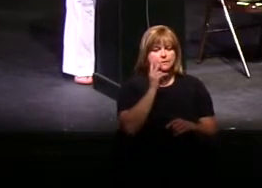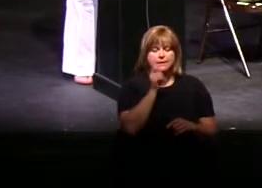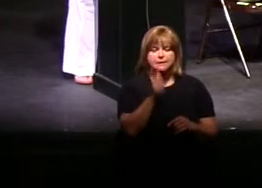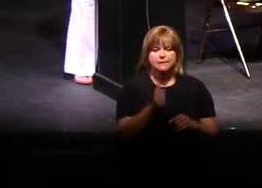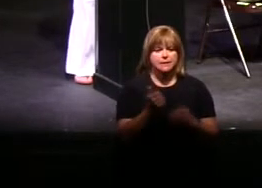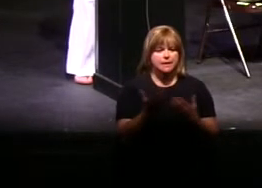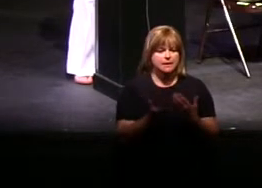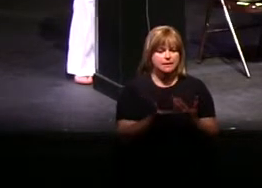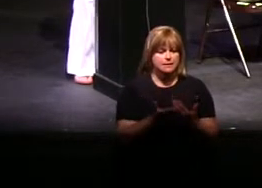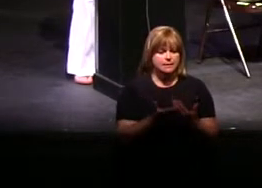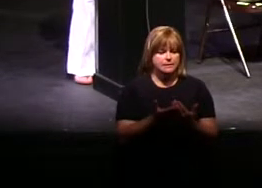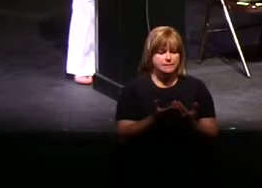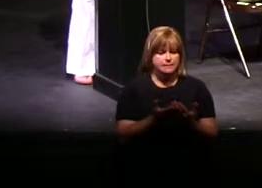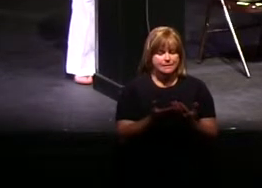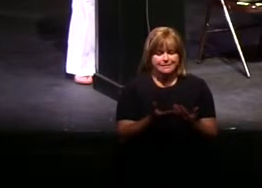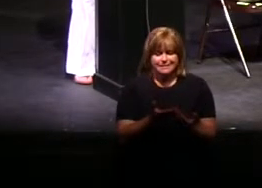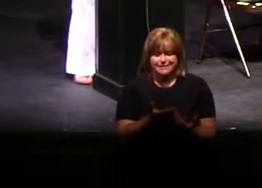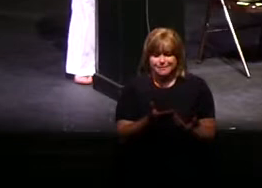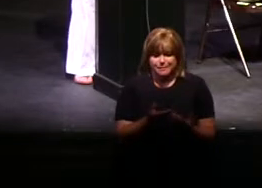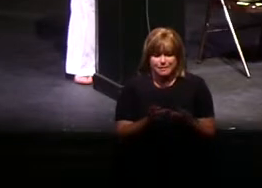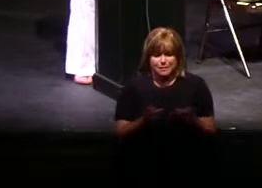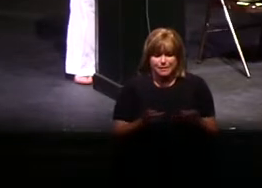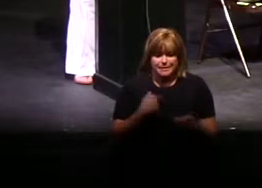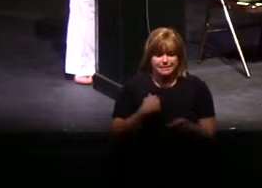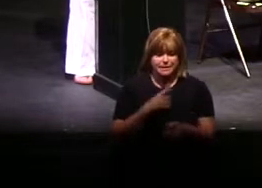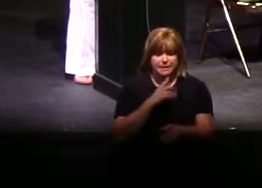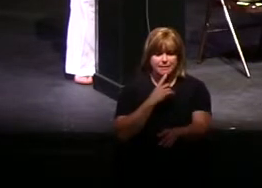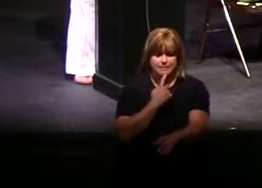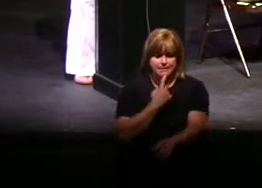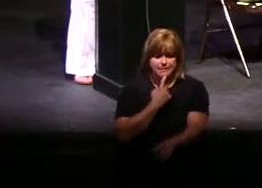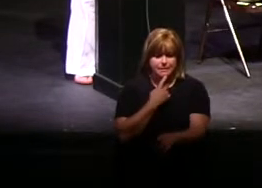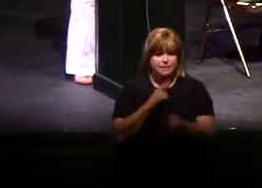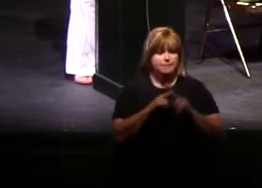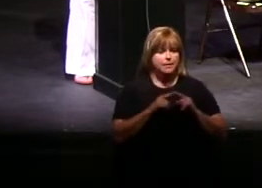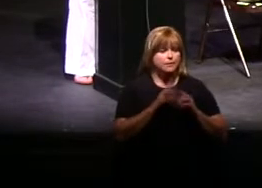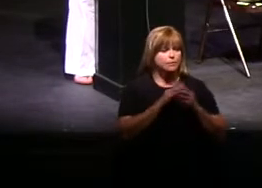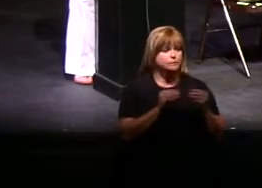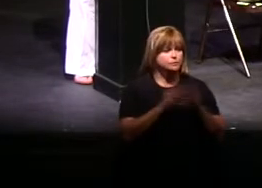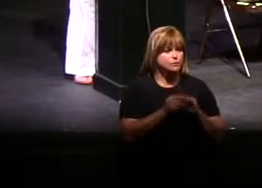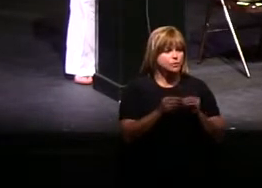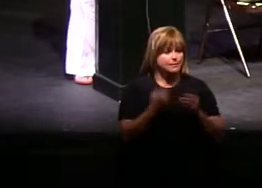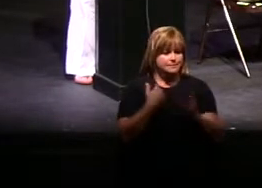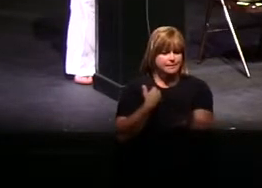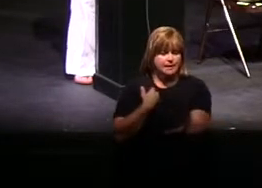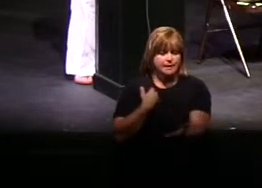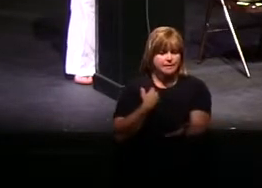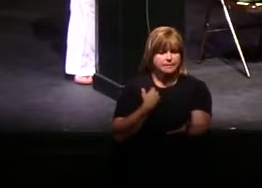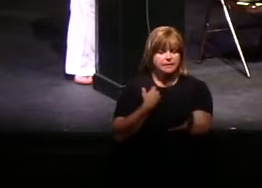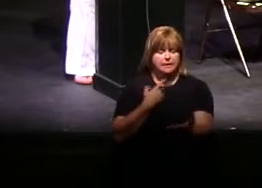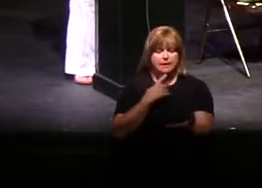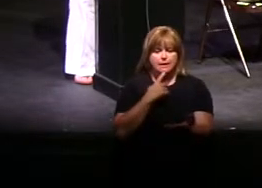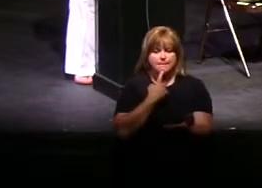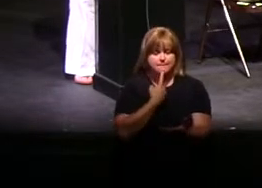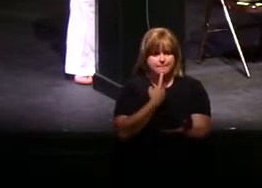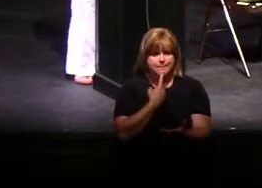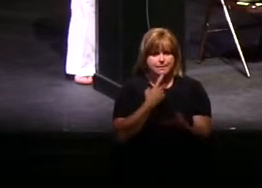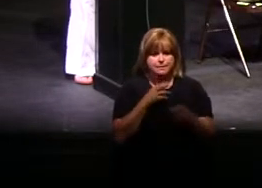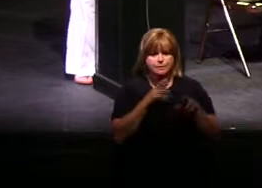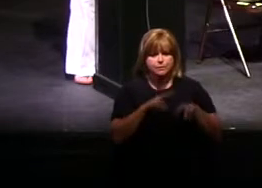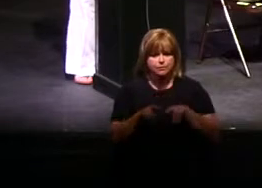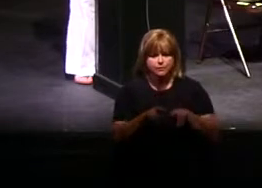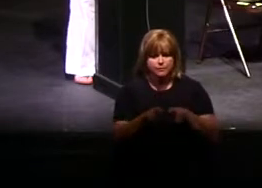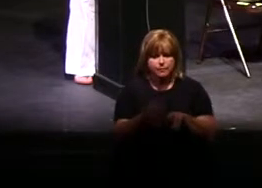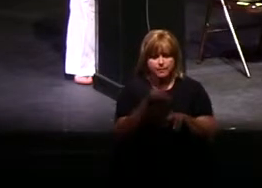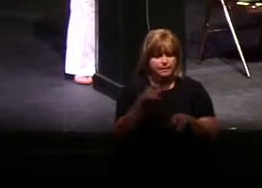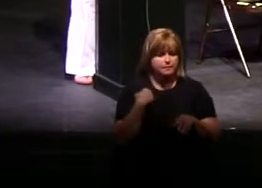the place that I miss, but the recognizable stories it contains. I miss the river because we took our children there to